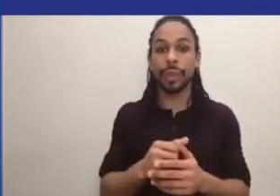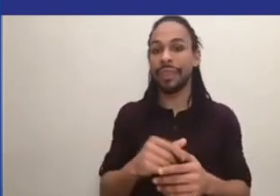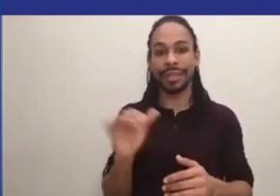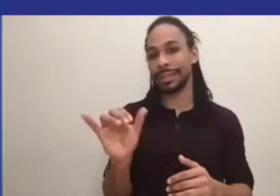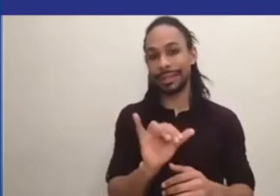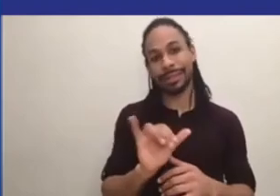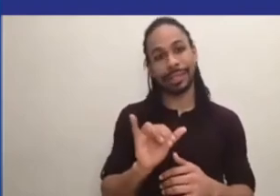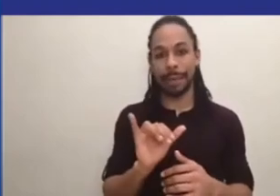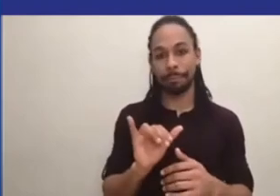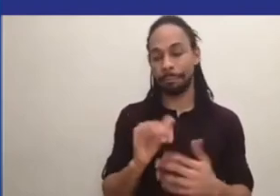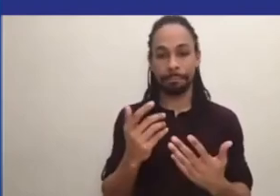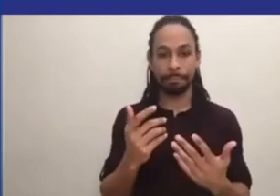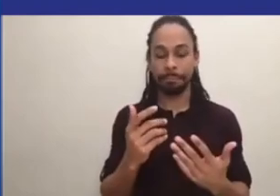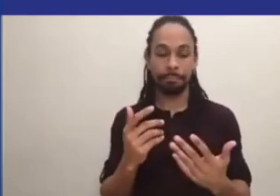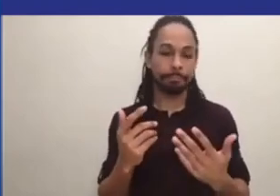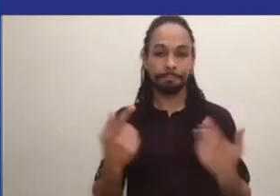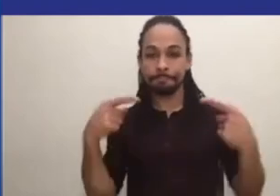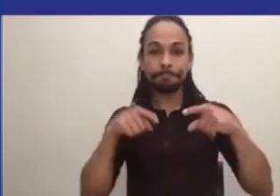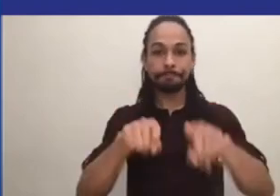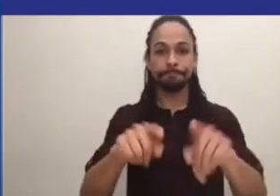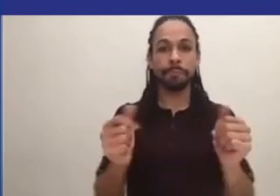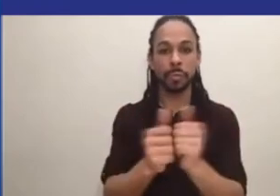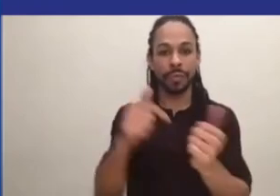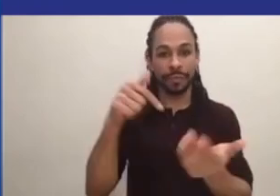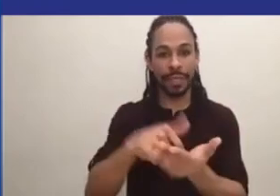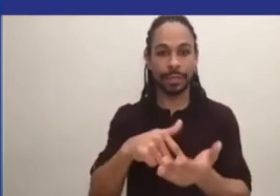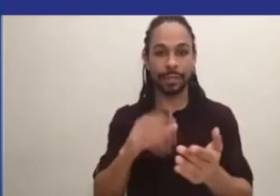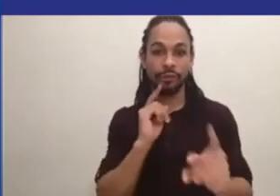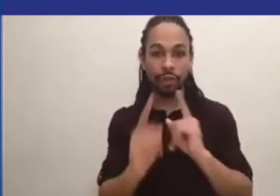know, how,